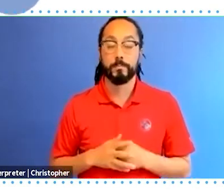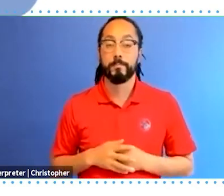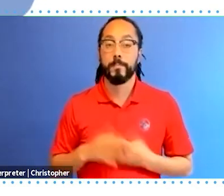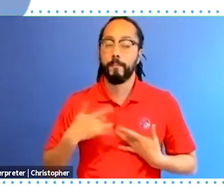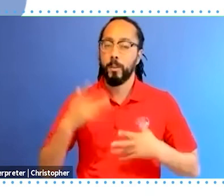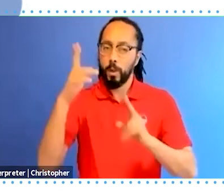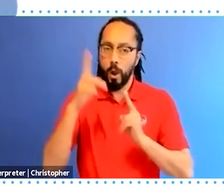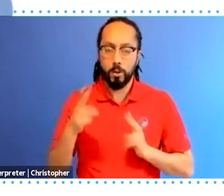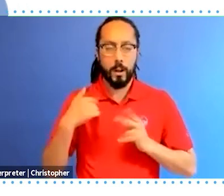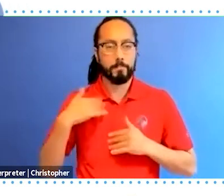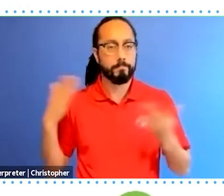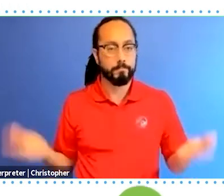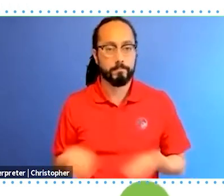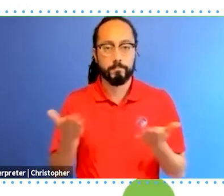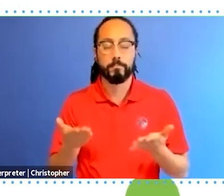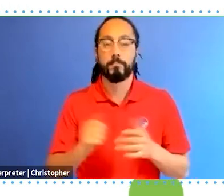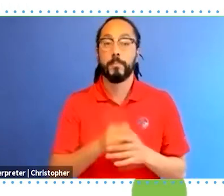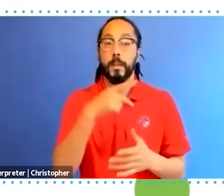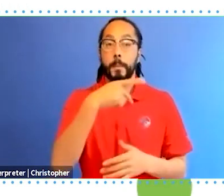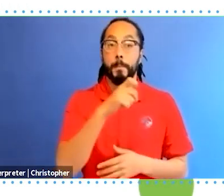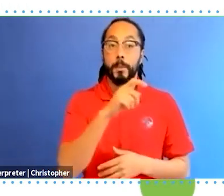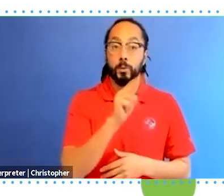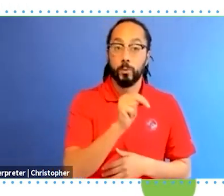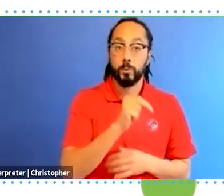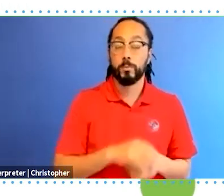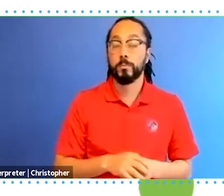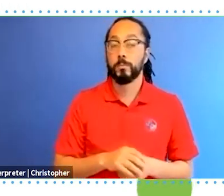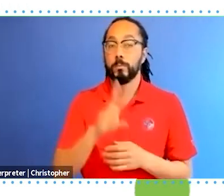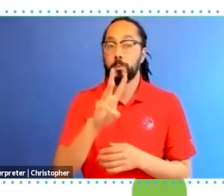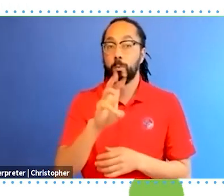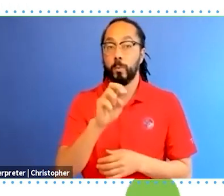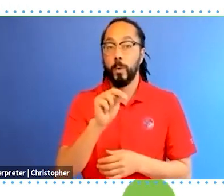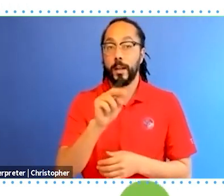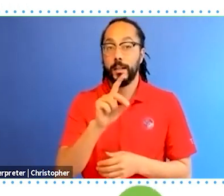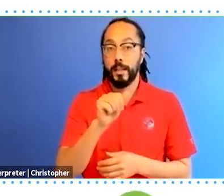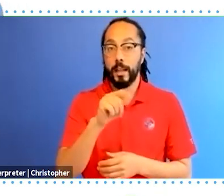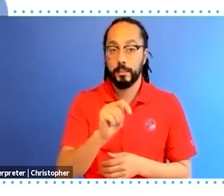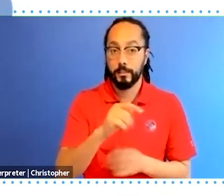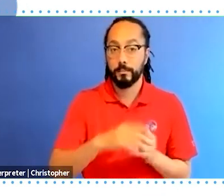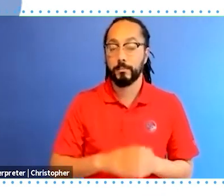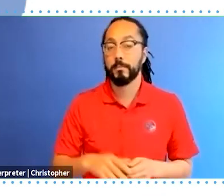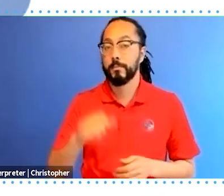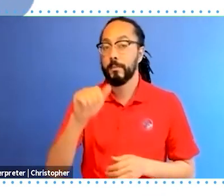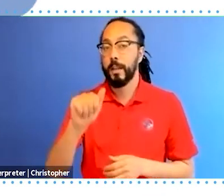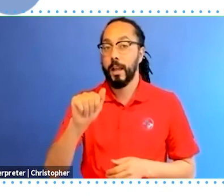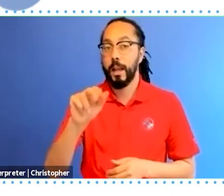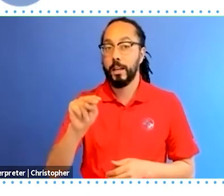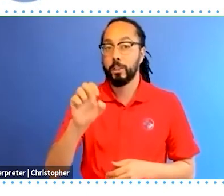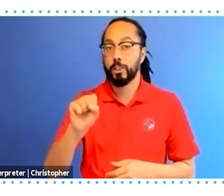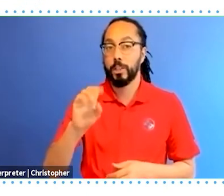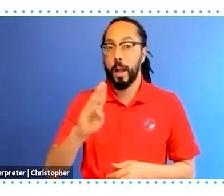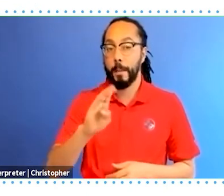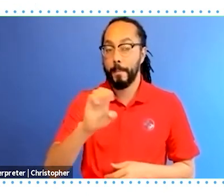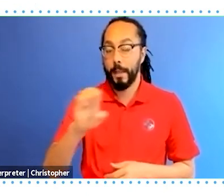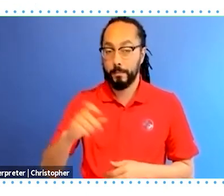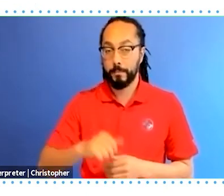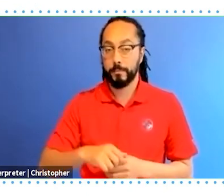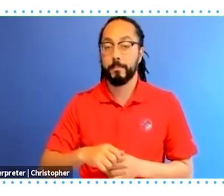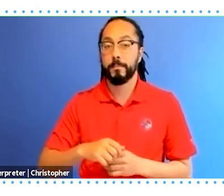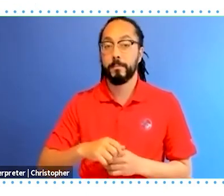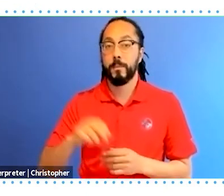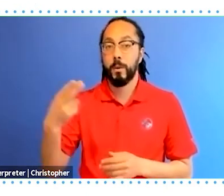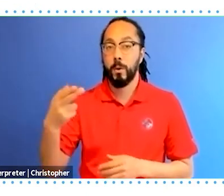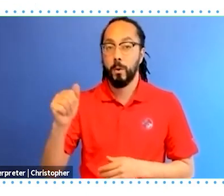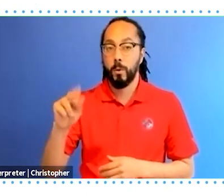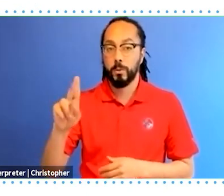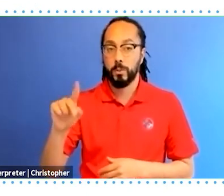and waters of the Petun and Wendat peoples and the Anishinaabeg and Haudenosaunee confederacies,